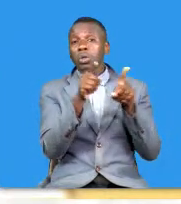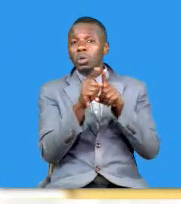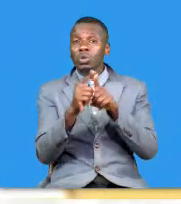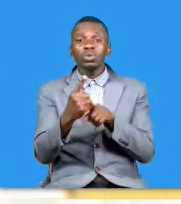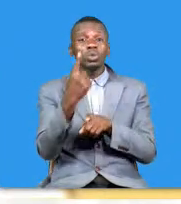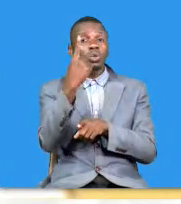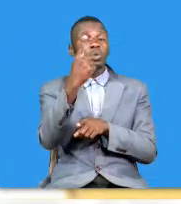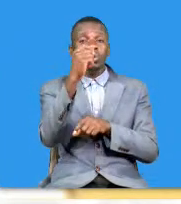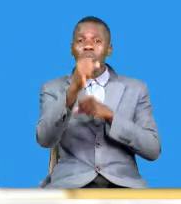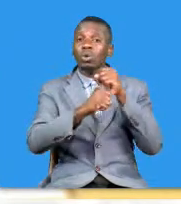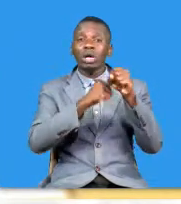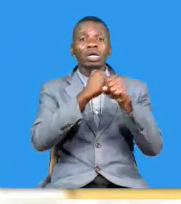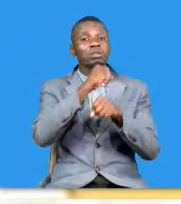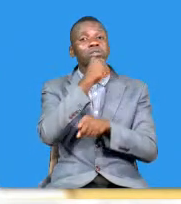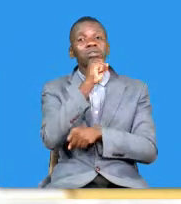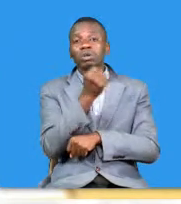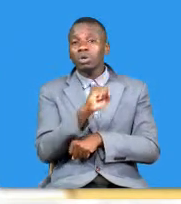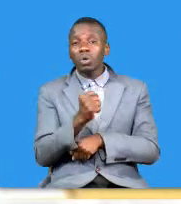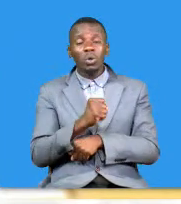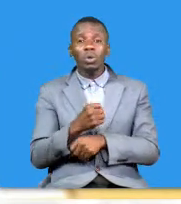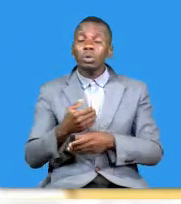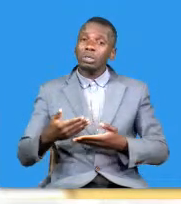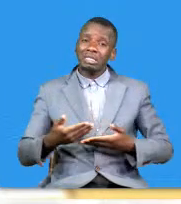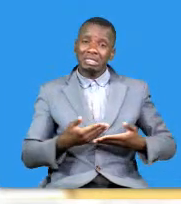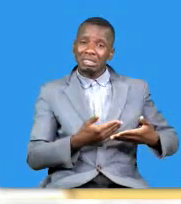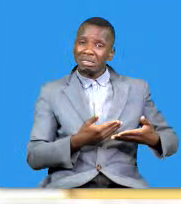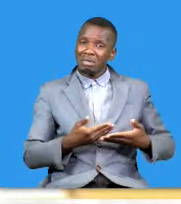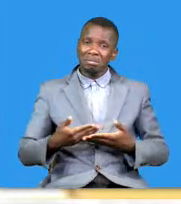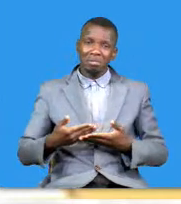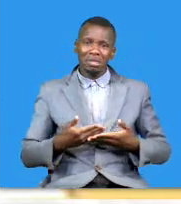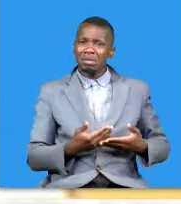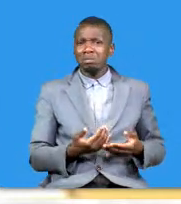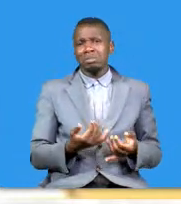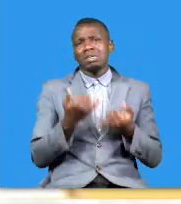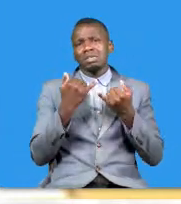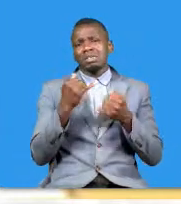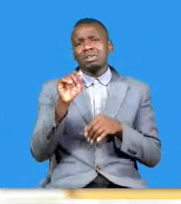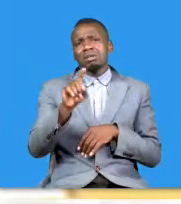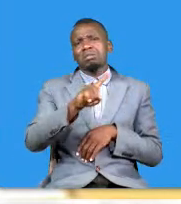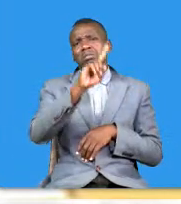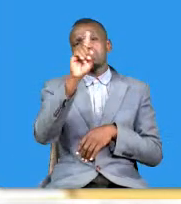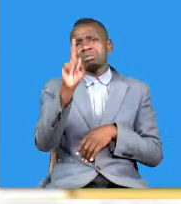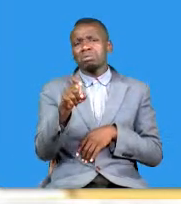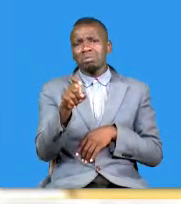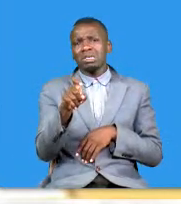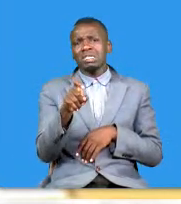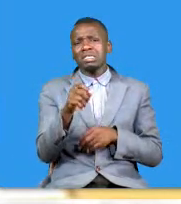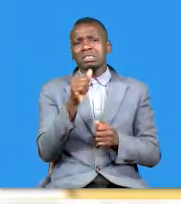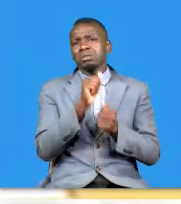baby. The question that begs an answer